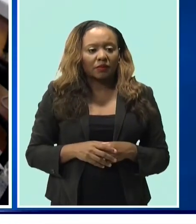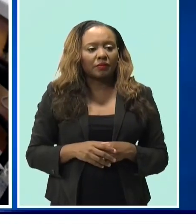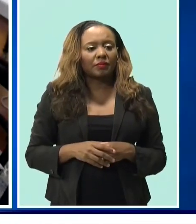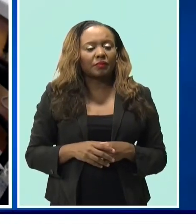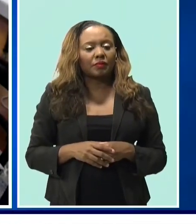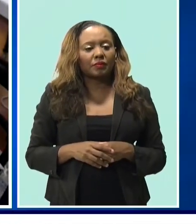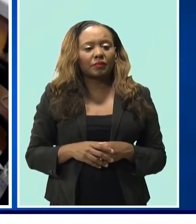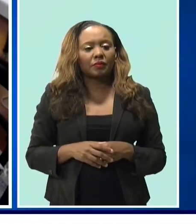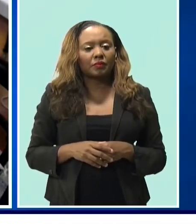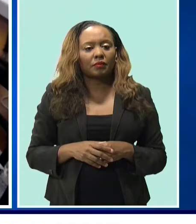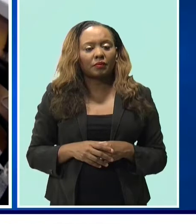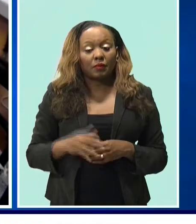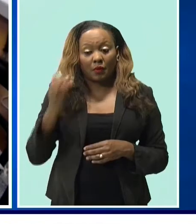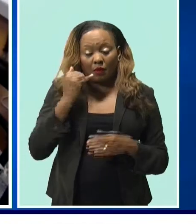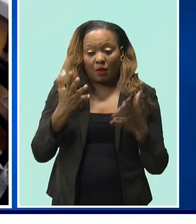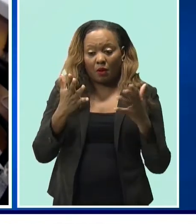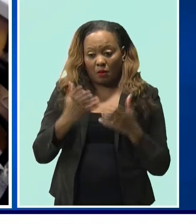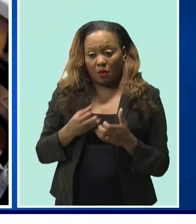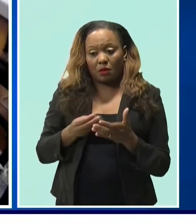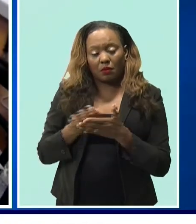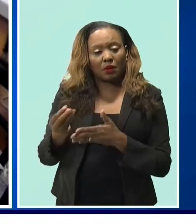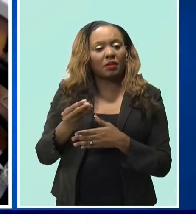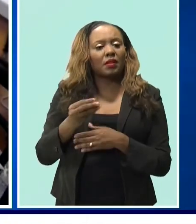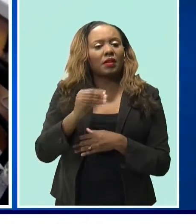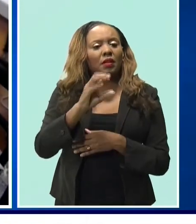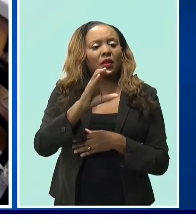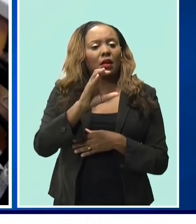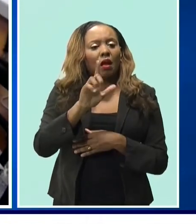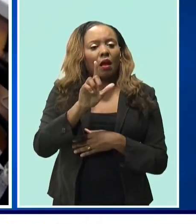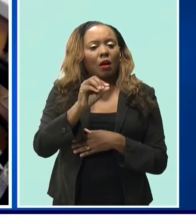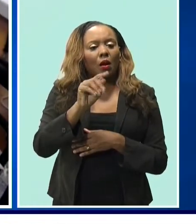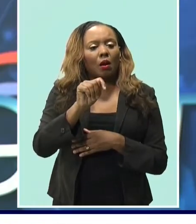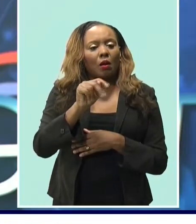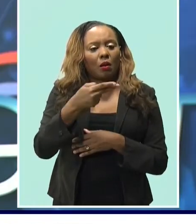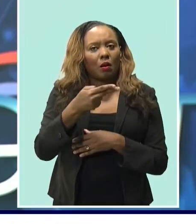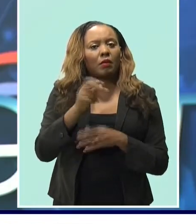allow for persons to use the cloth masks.